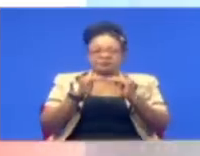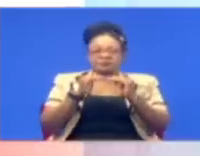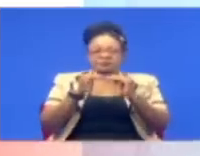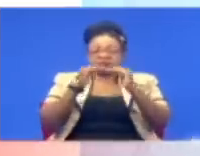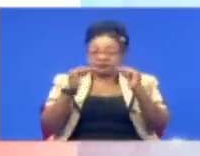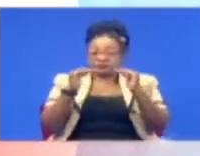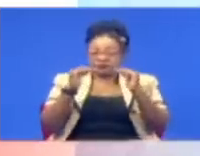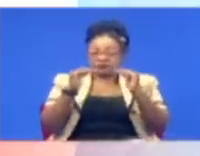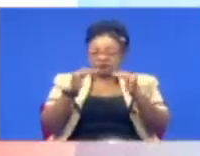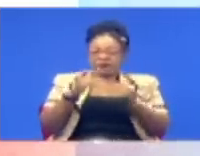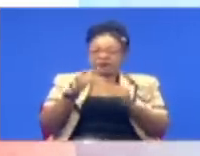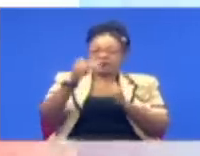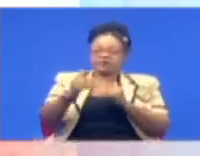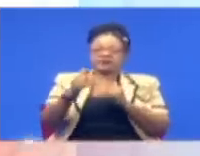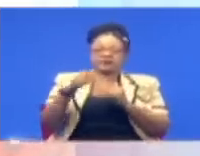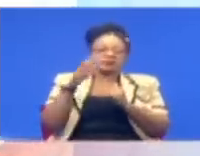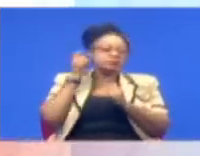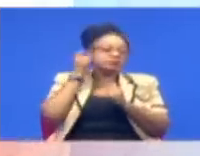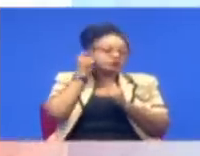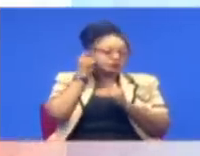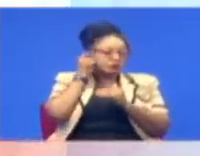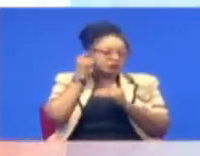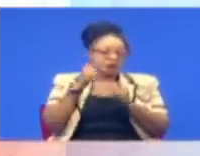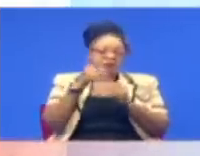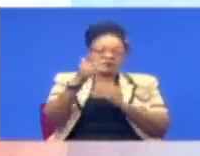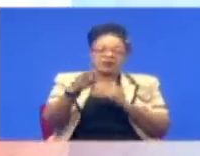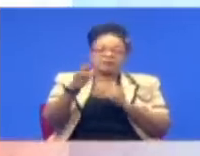after Mutunga, after Maraga.